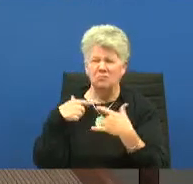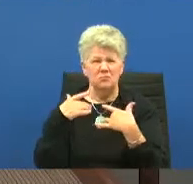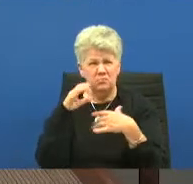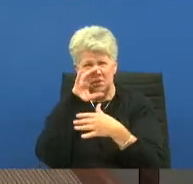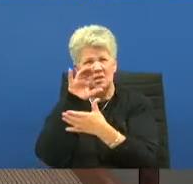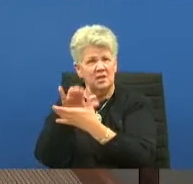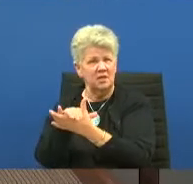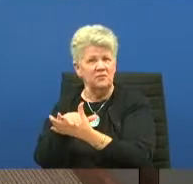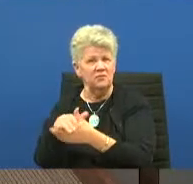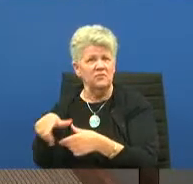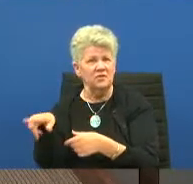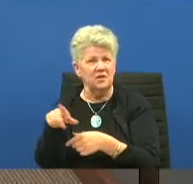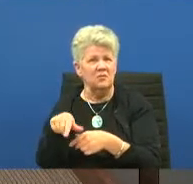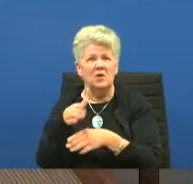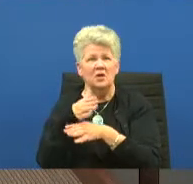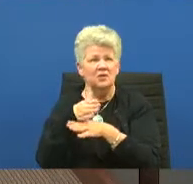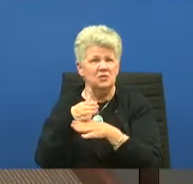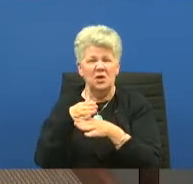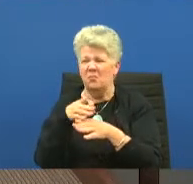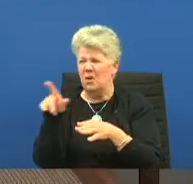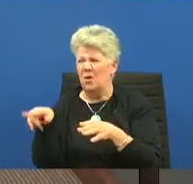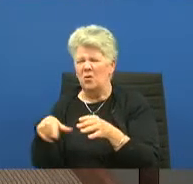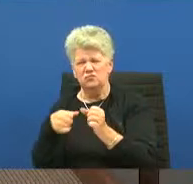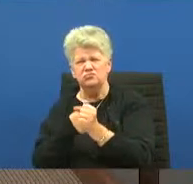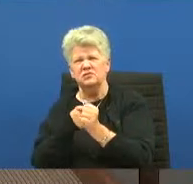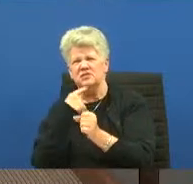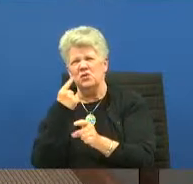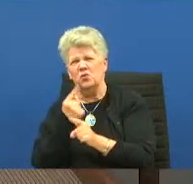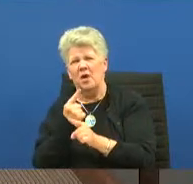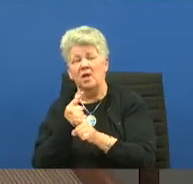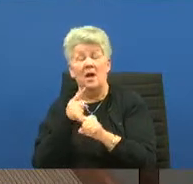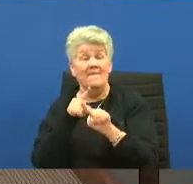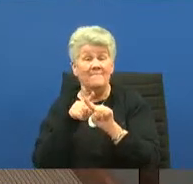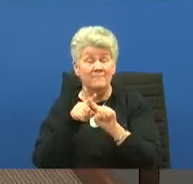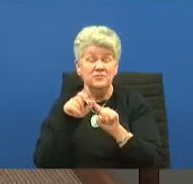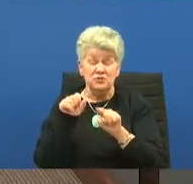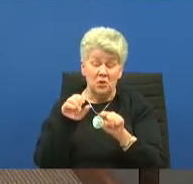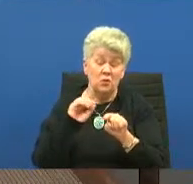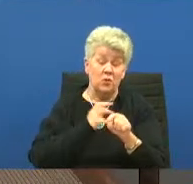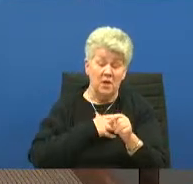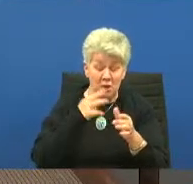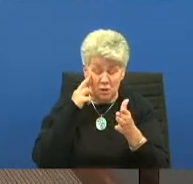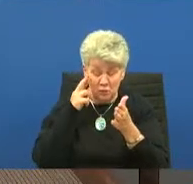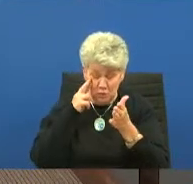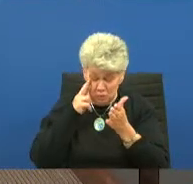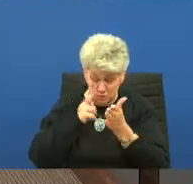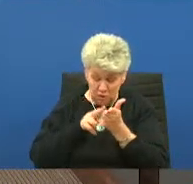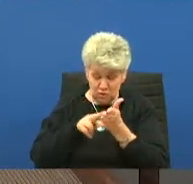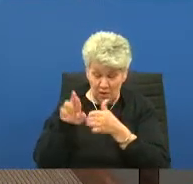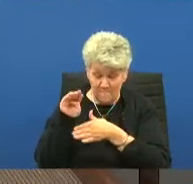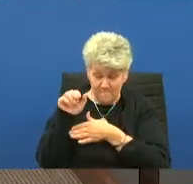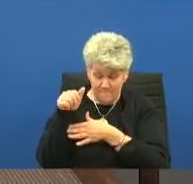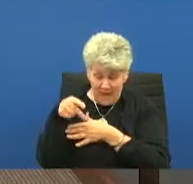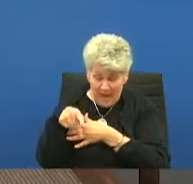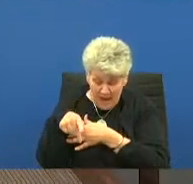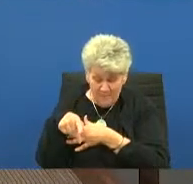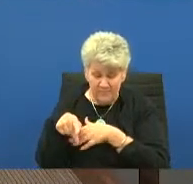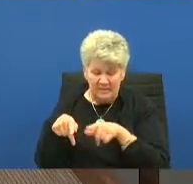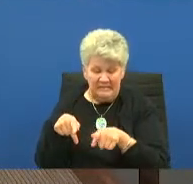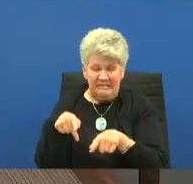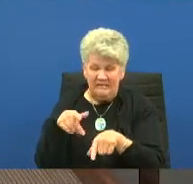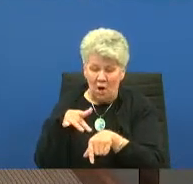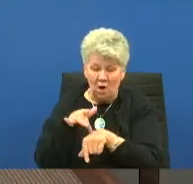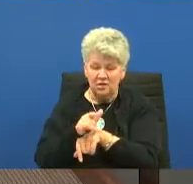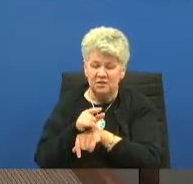There's a lot of people that say that's very accurate. However, the earliest maps we could find were 1958, and it does say Port